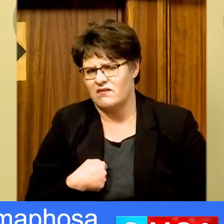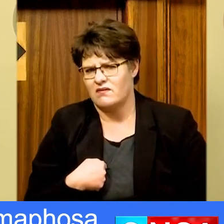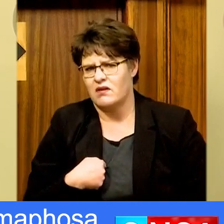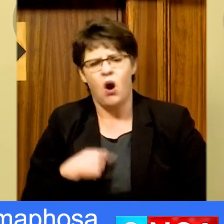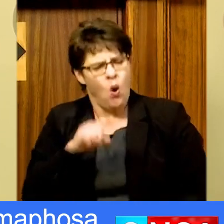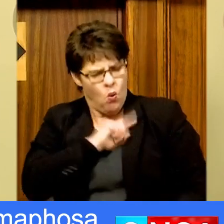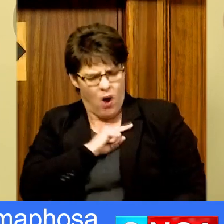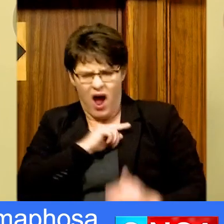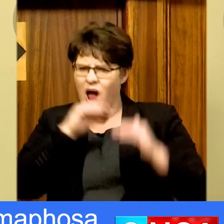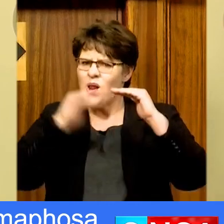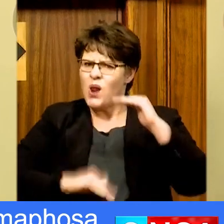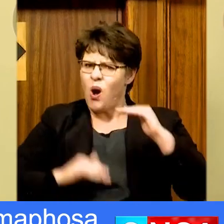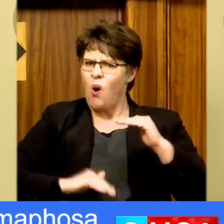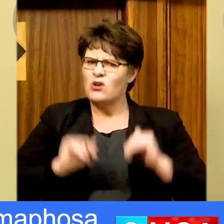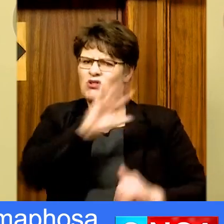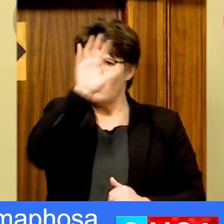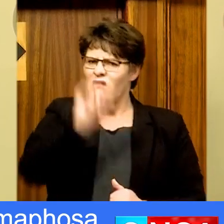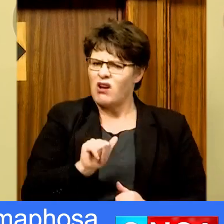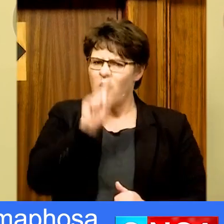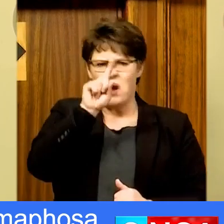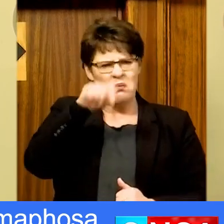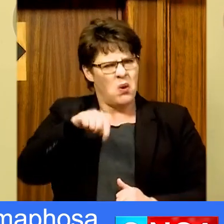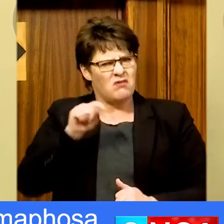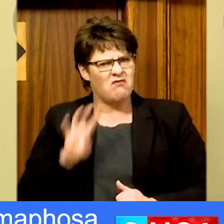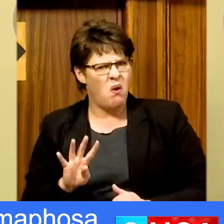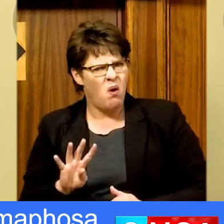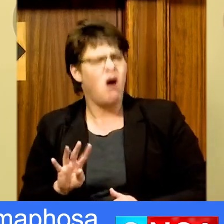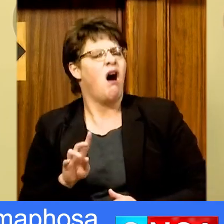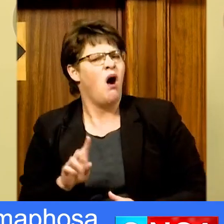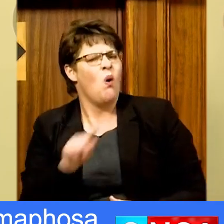relatively low number of deaths in our country